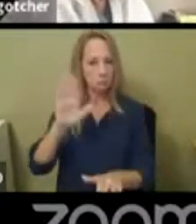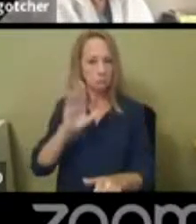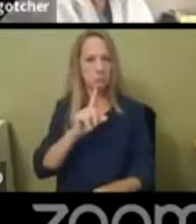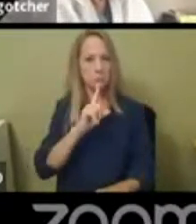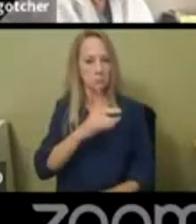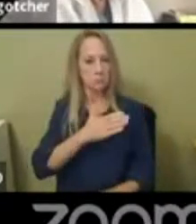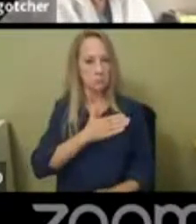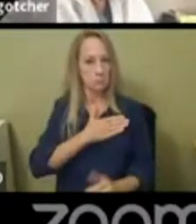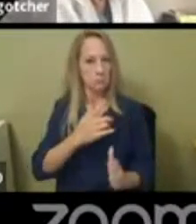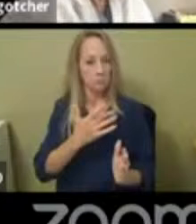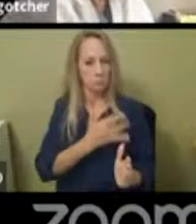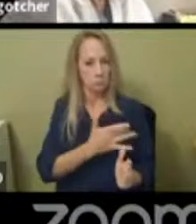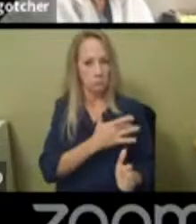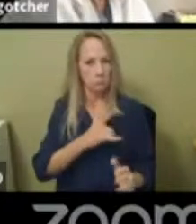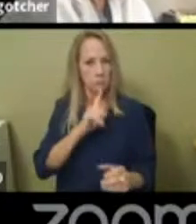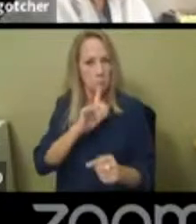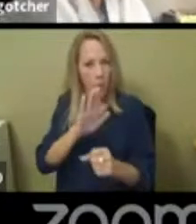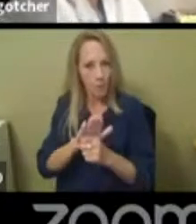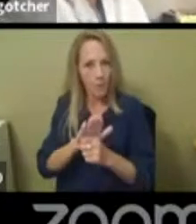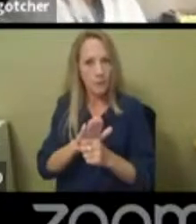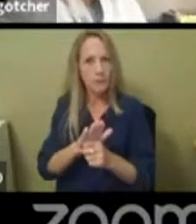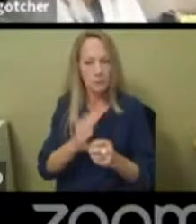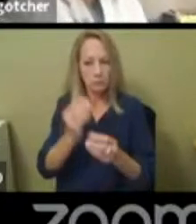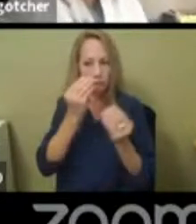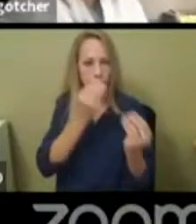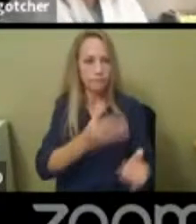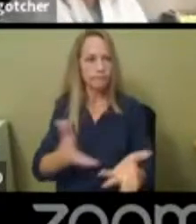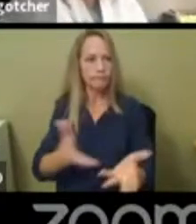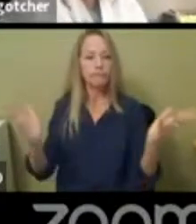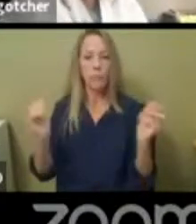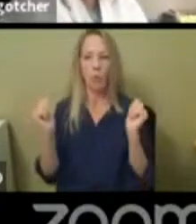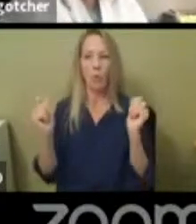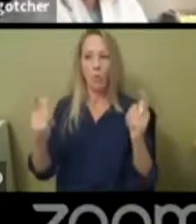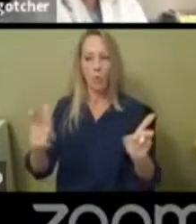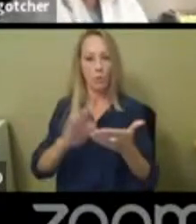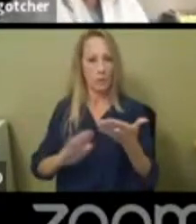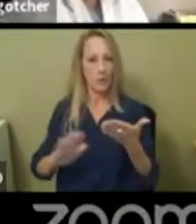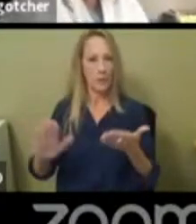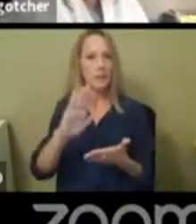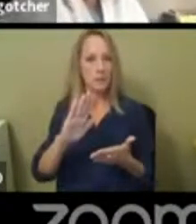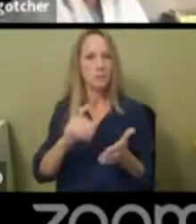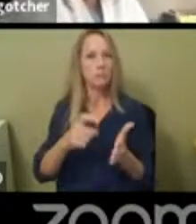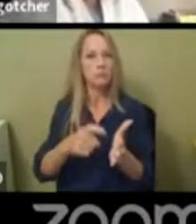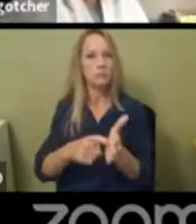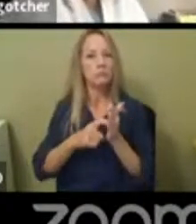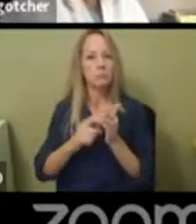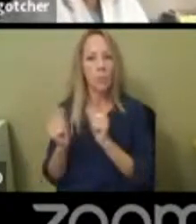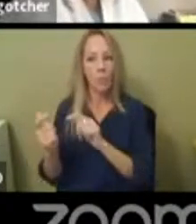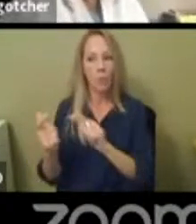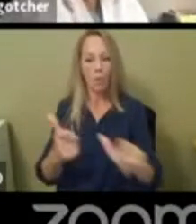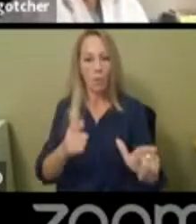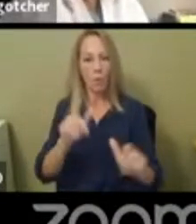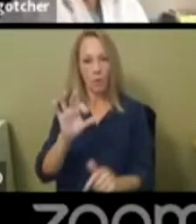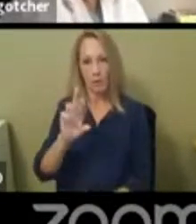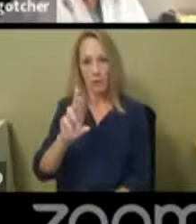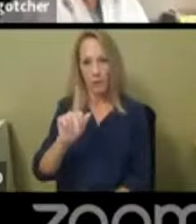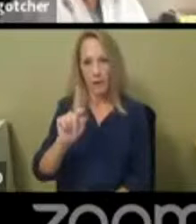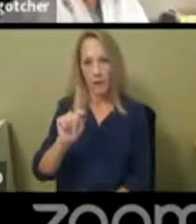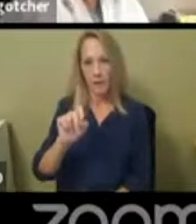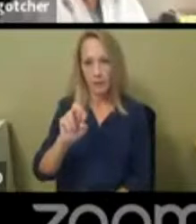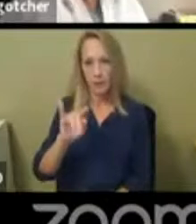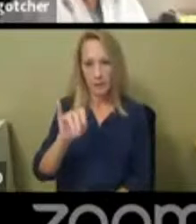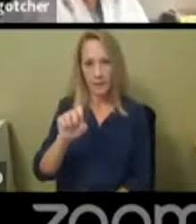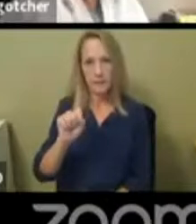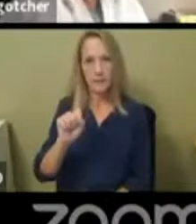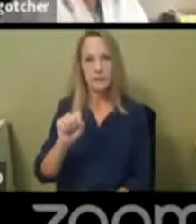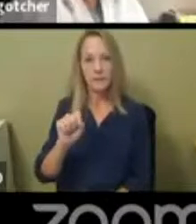this spread of COVID on our campus. And it requires the fraternities to follow all the guidelines for social gatherings on and off campus.